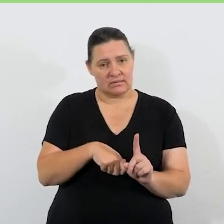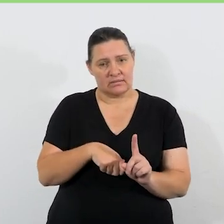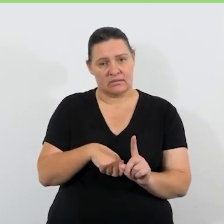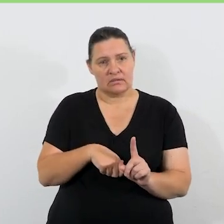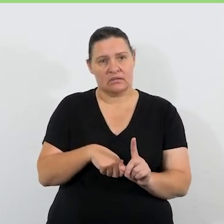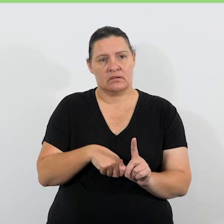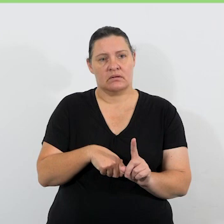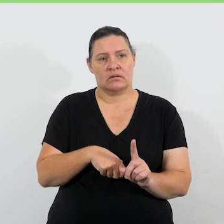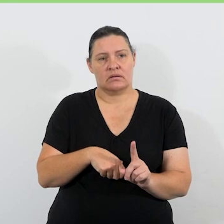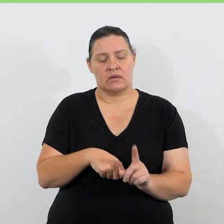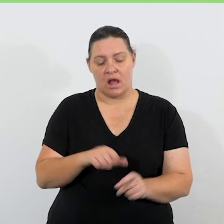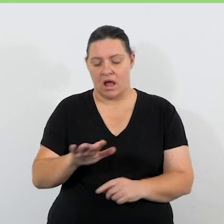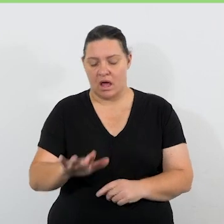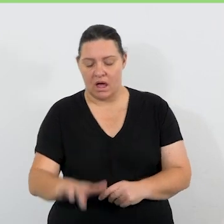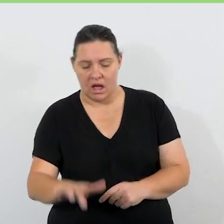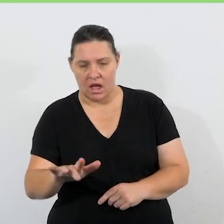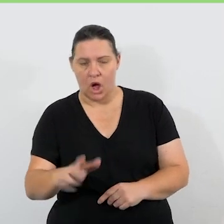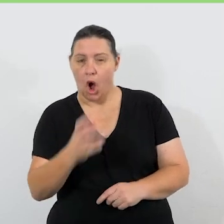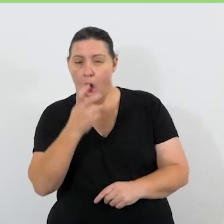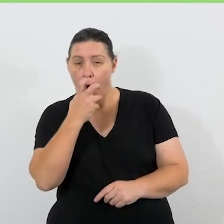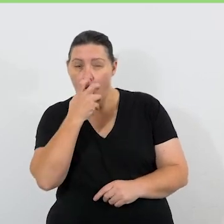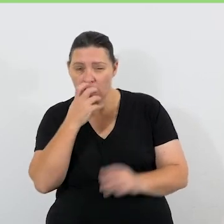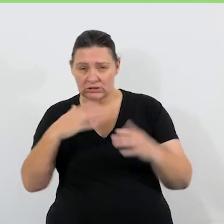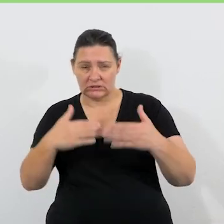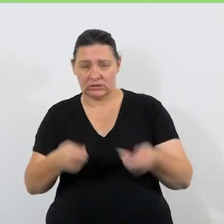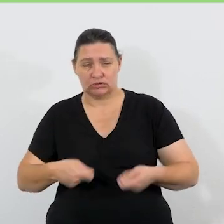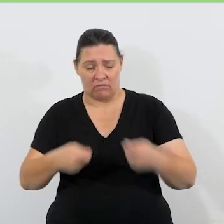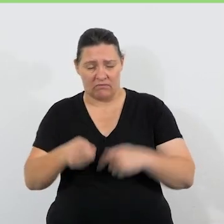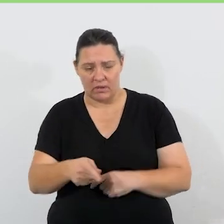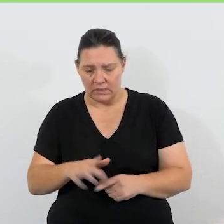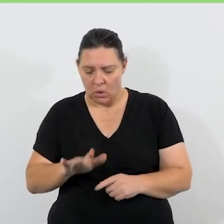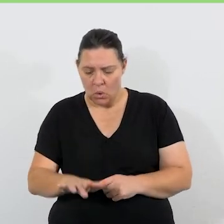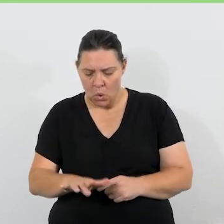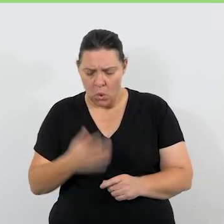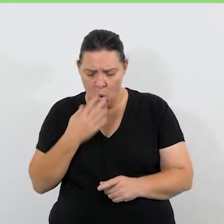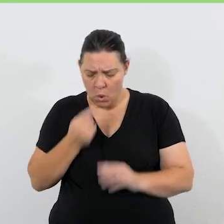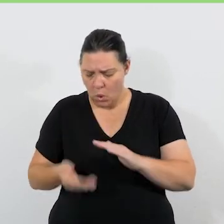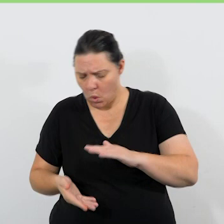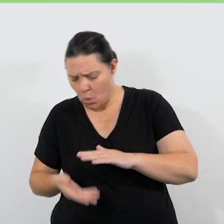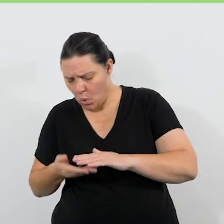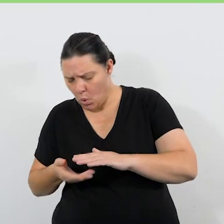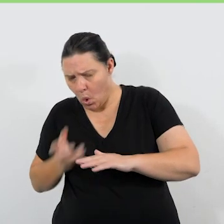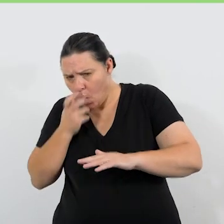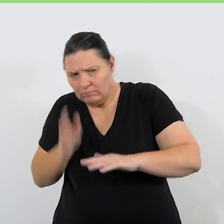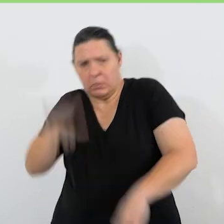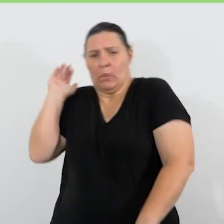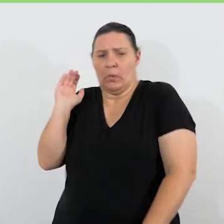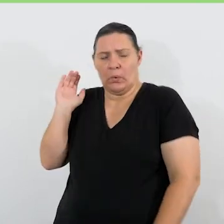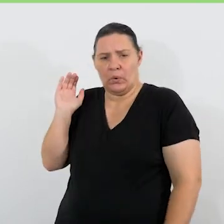is about to touch a hot stove and suddenly they sense that it is hot and move their hand